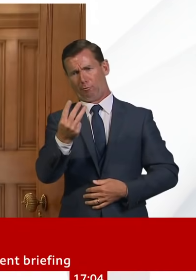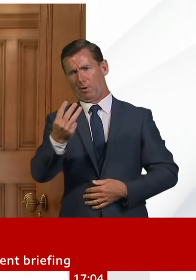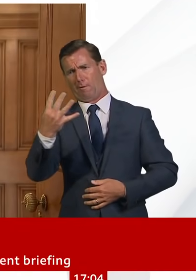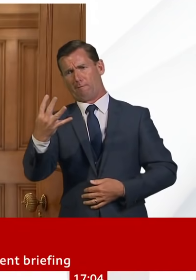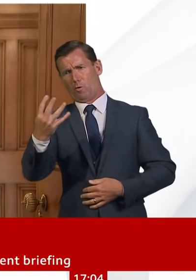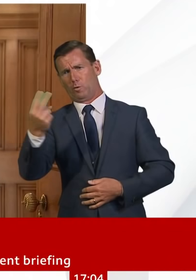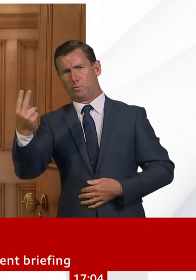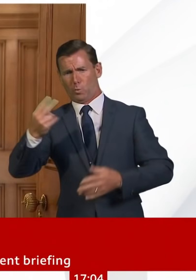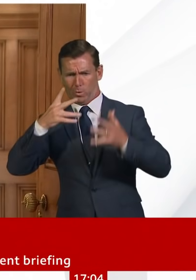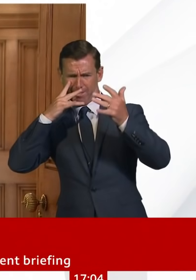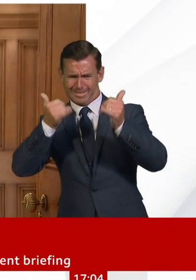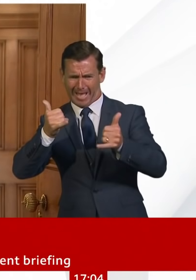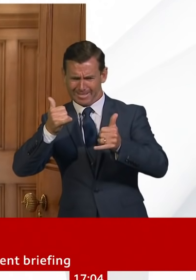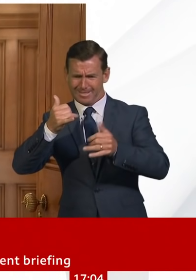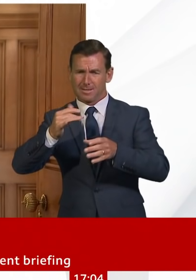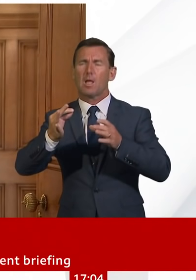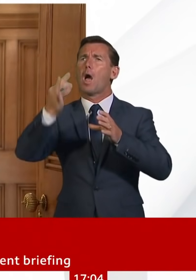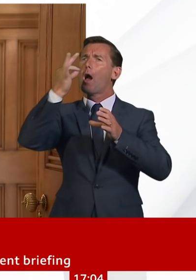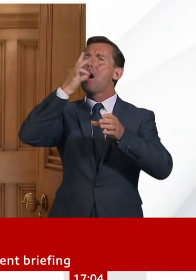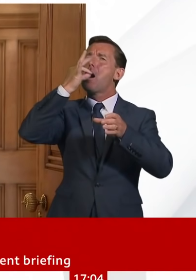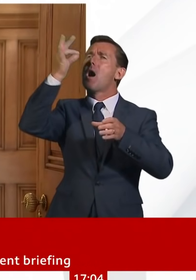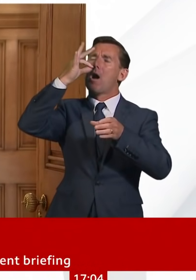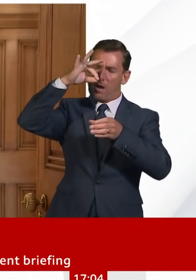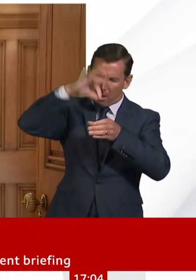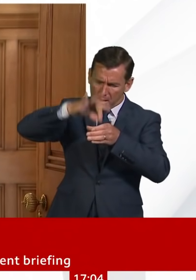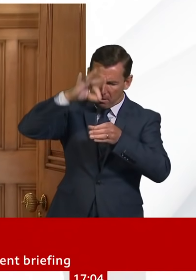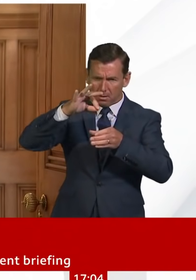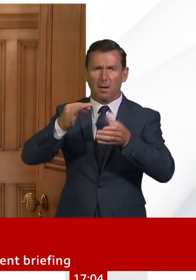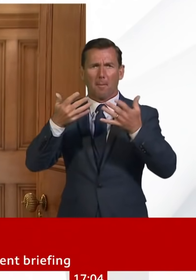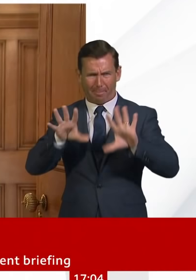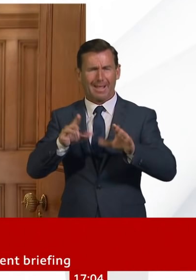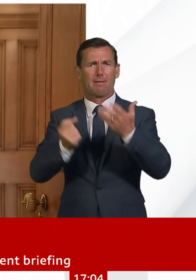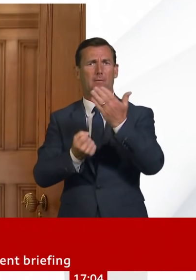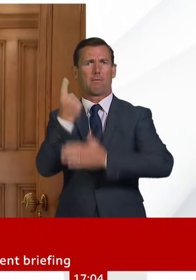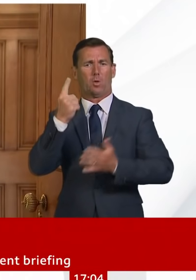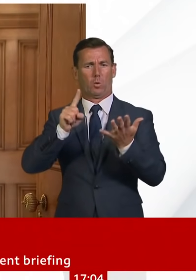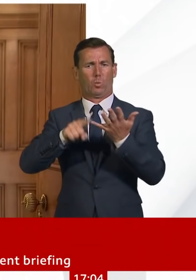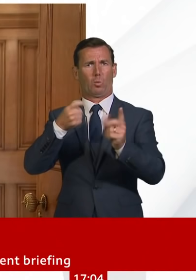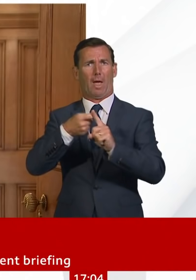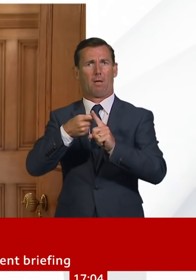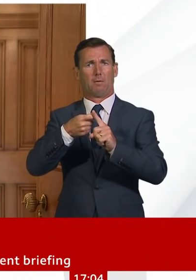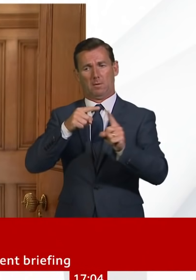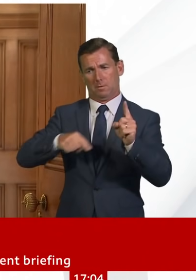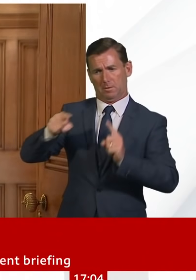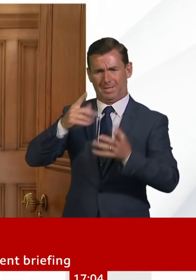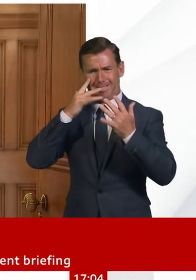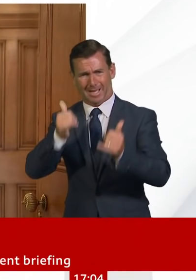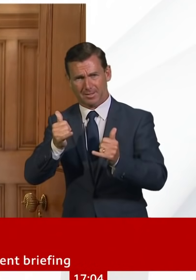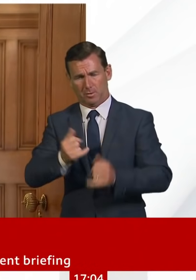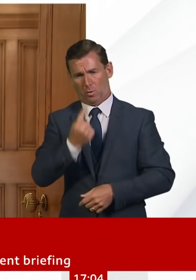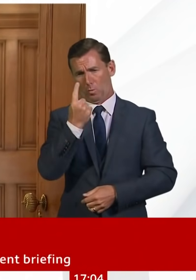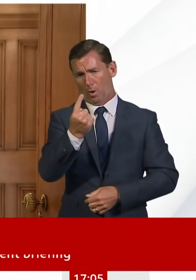535,342 tests have now been carried out in the UK, excluding Northern Ireland. Of these,